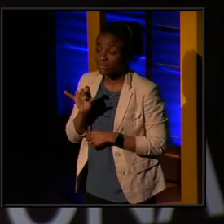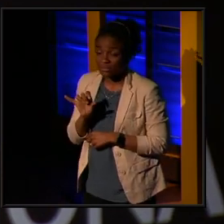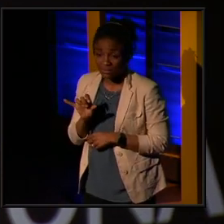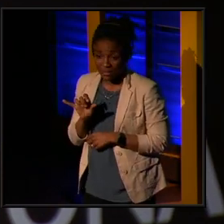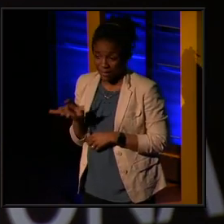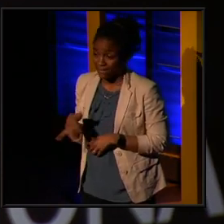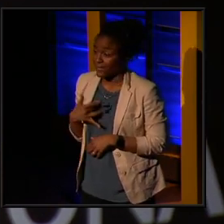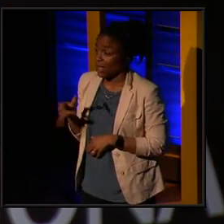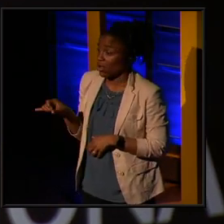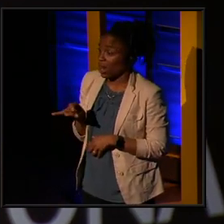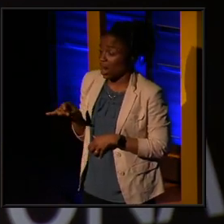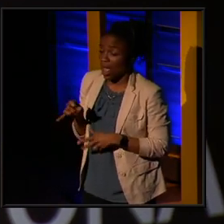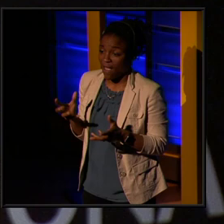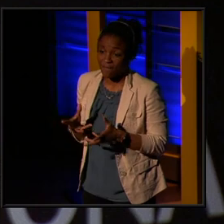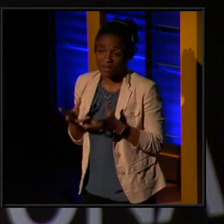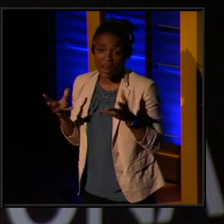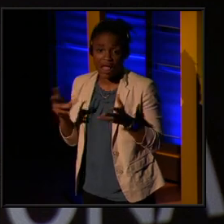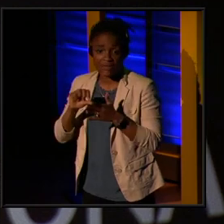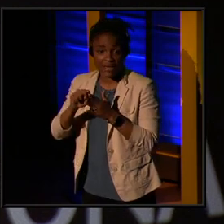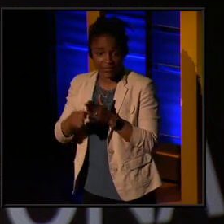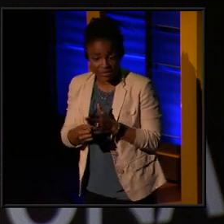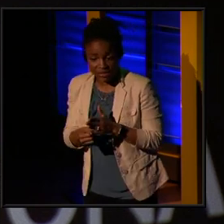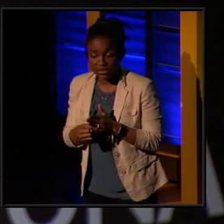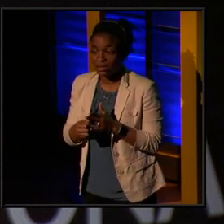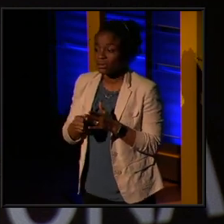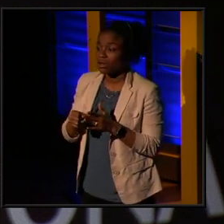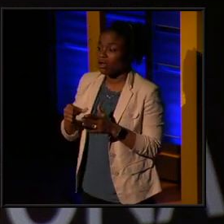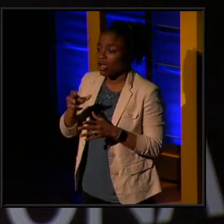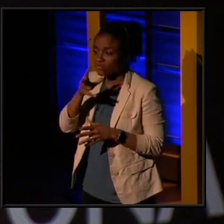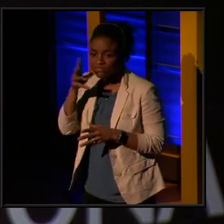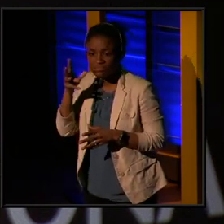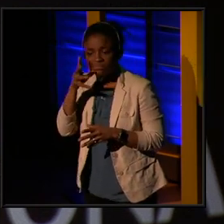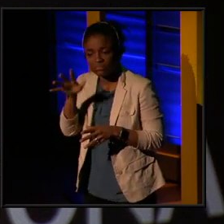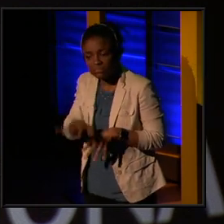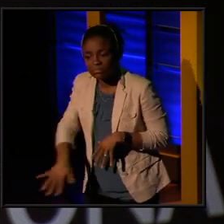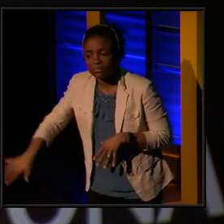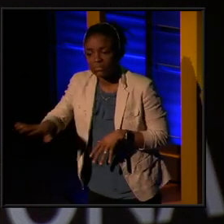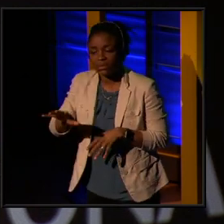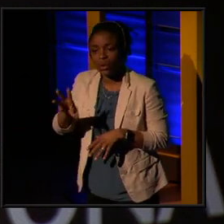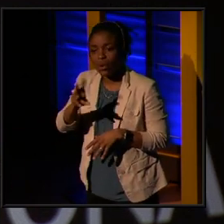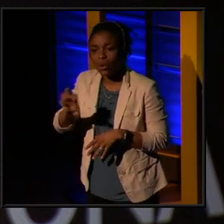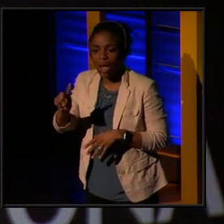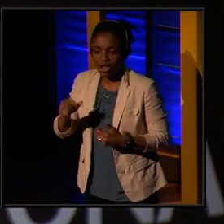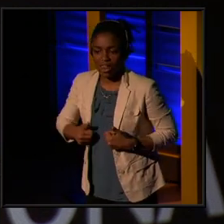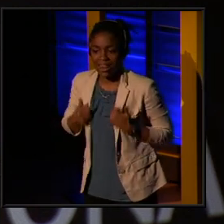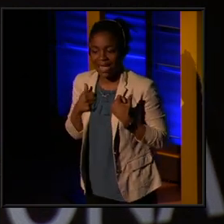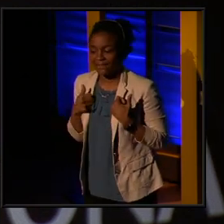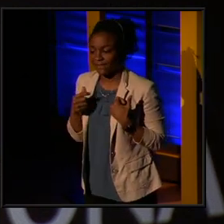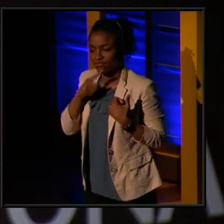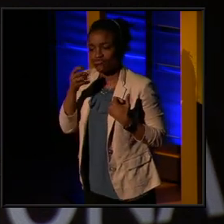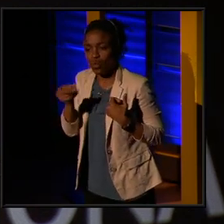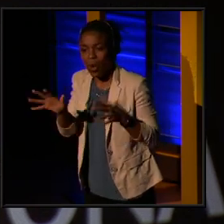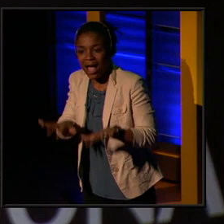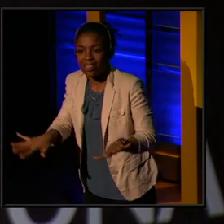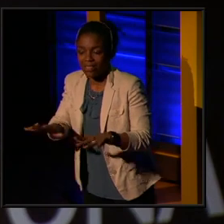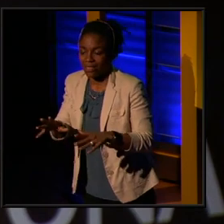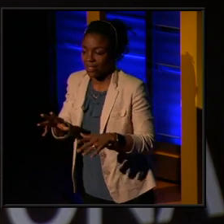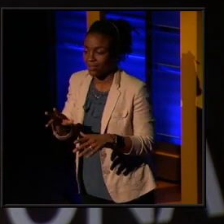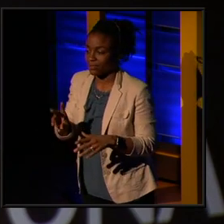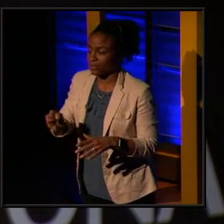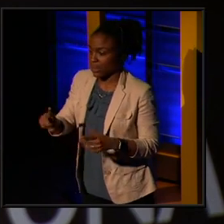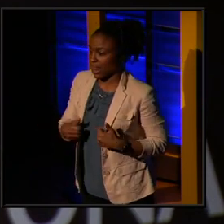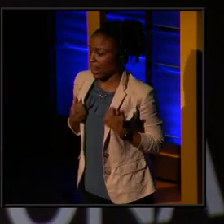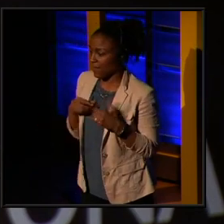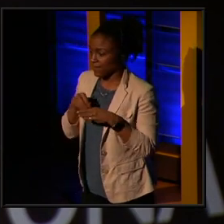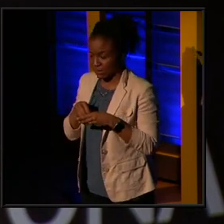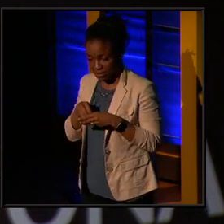so much emphasis on the terrestrial wildlife in Kenya, but no one is really looking at the oceans. And huge